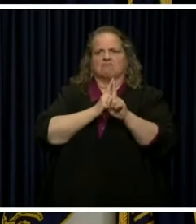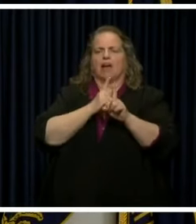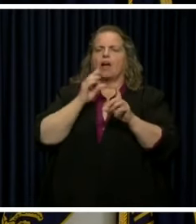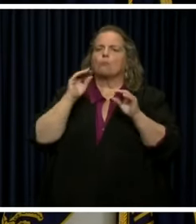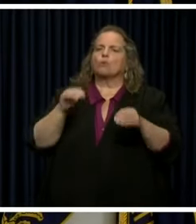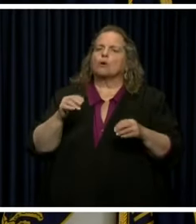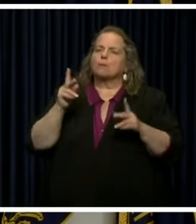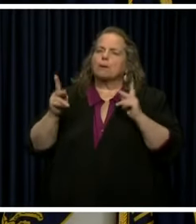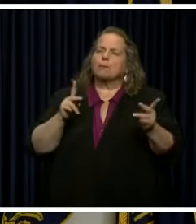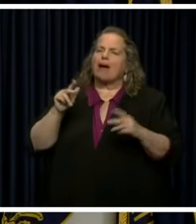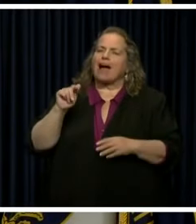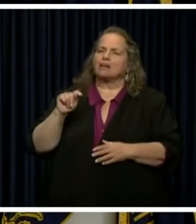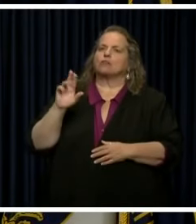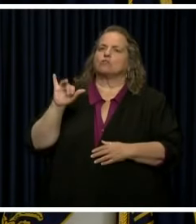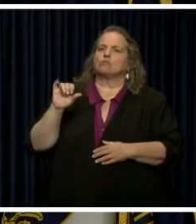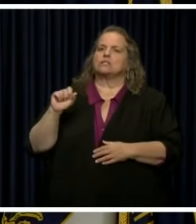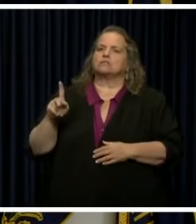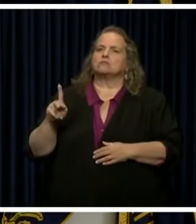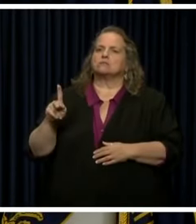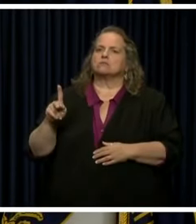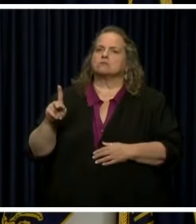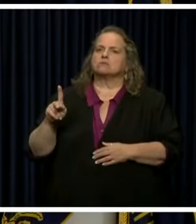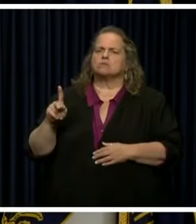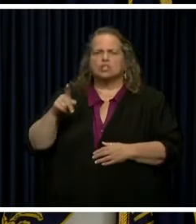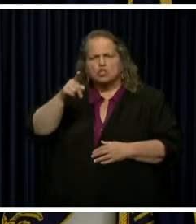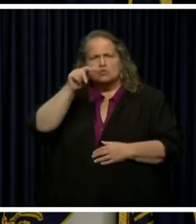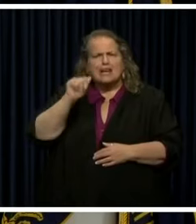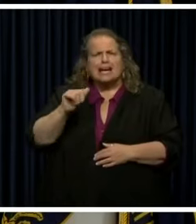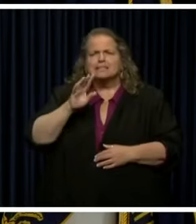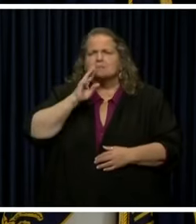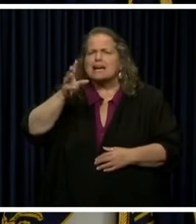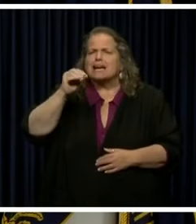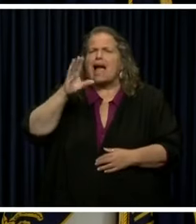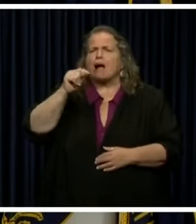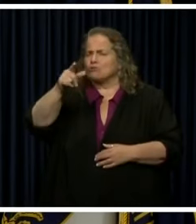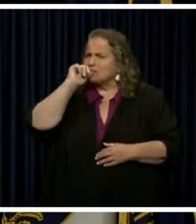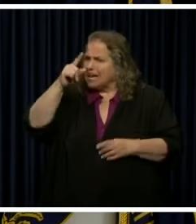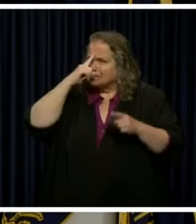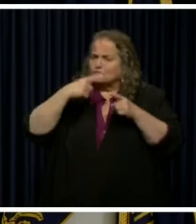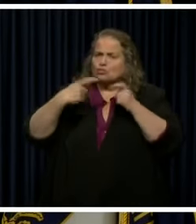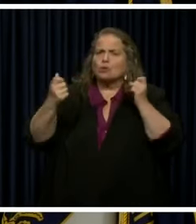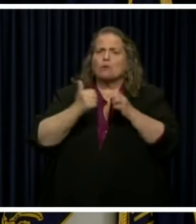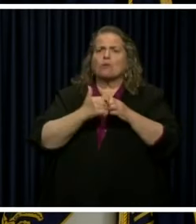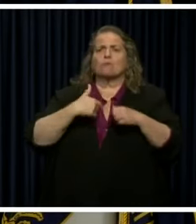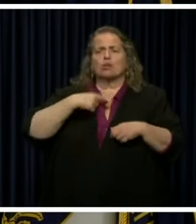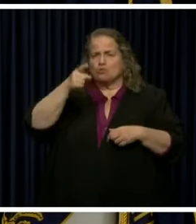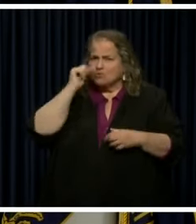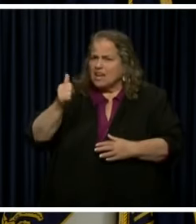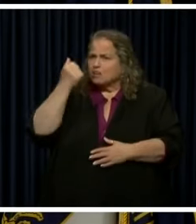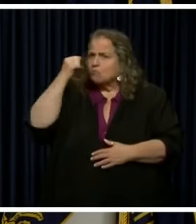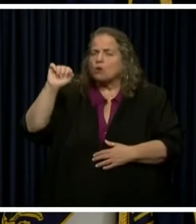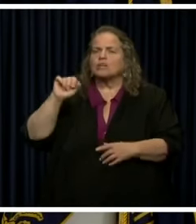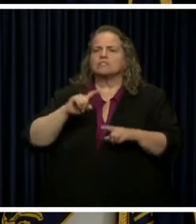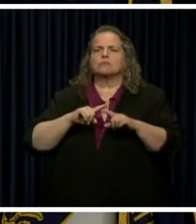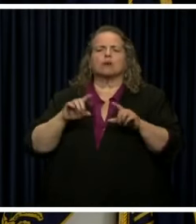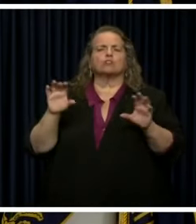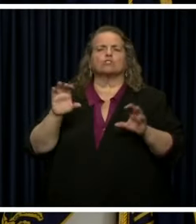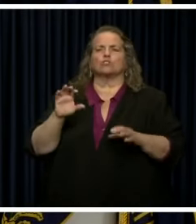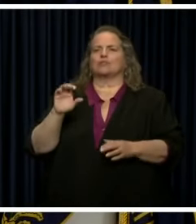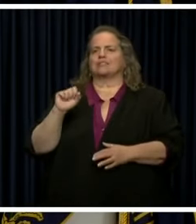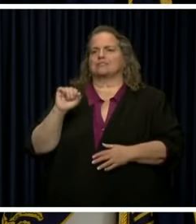be able to speak out. I want them to be able to disagree with me. I want them to be able to protest, but I want them to do it safely, that's